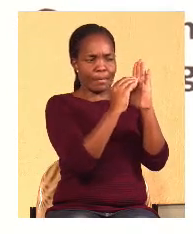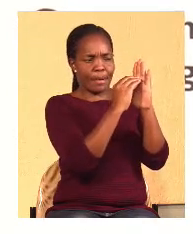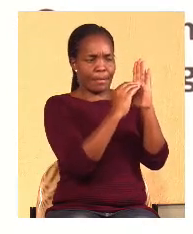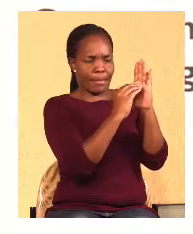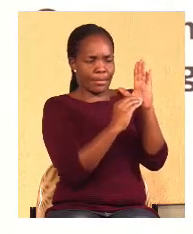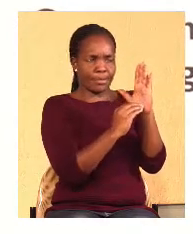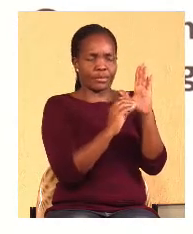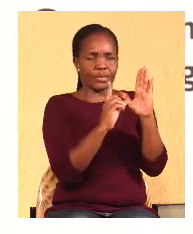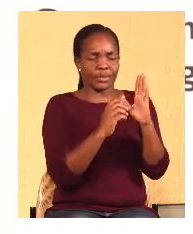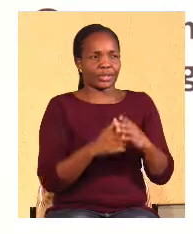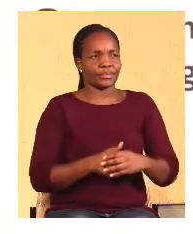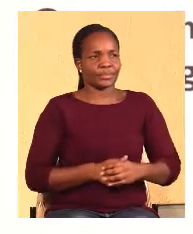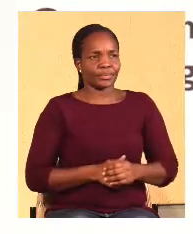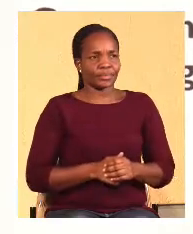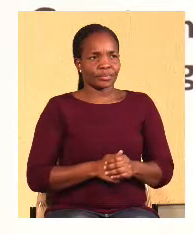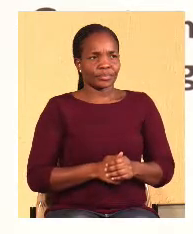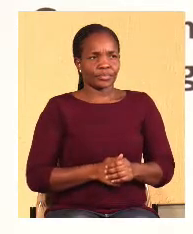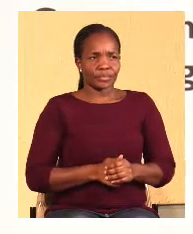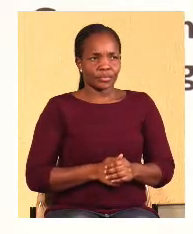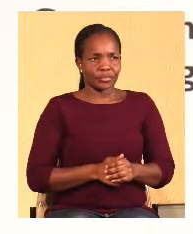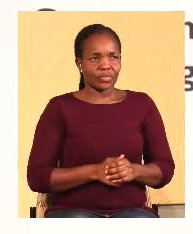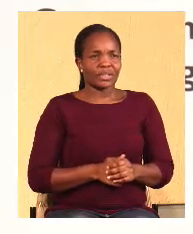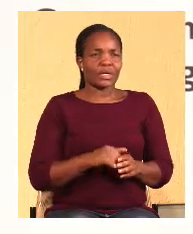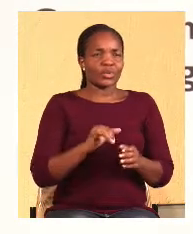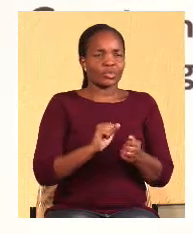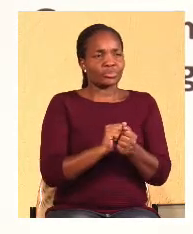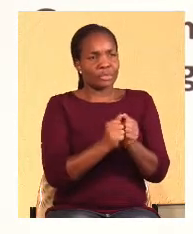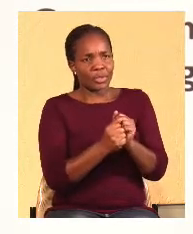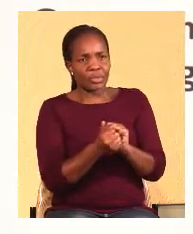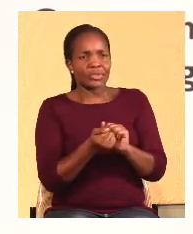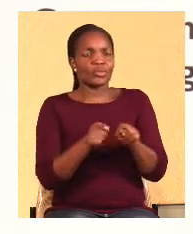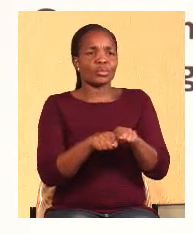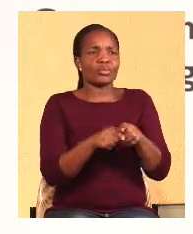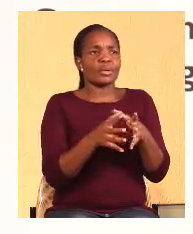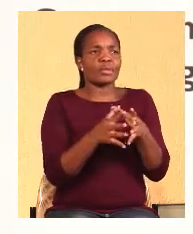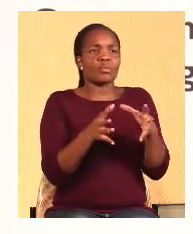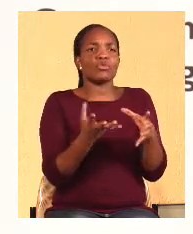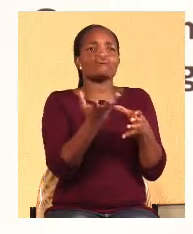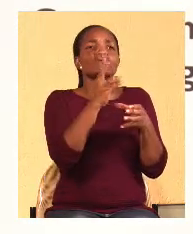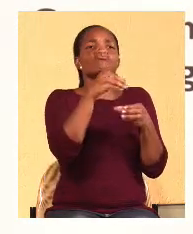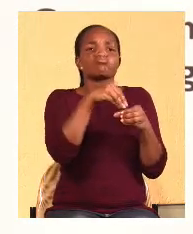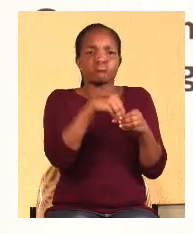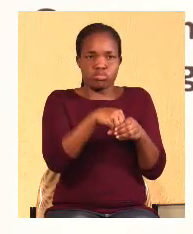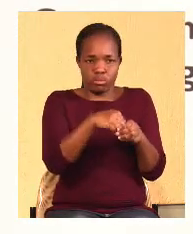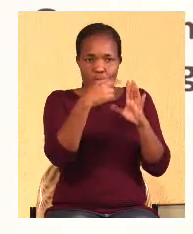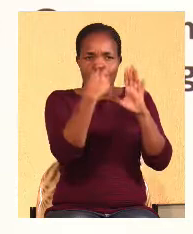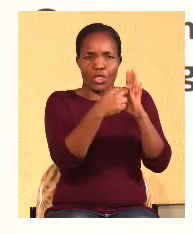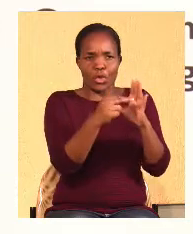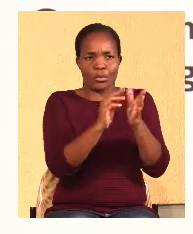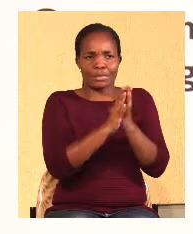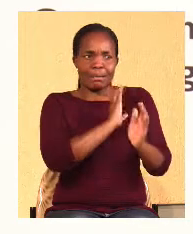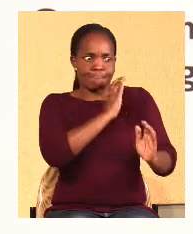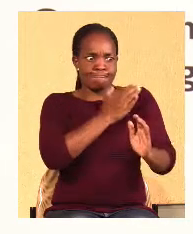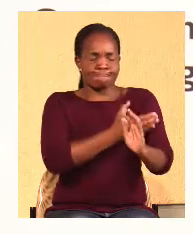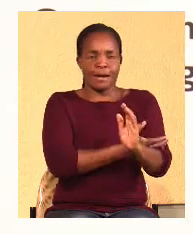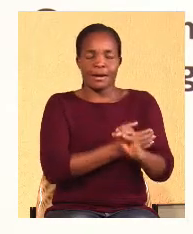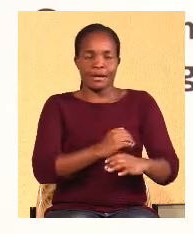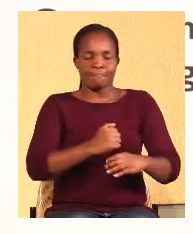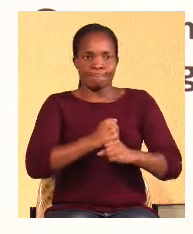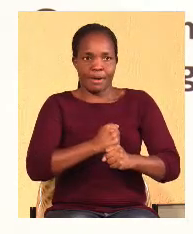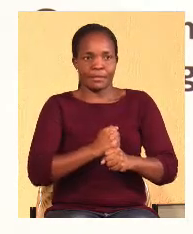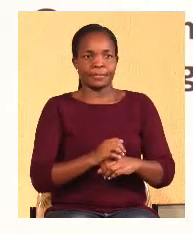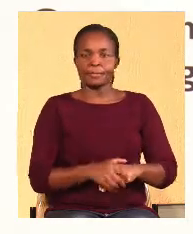instances modify, amplify, increase the content of the regulations, because you'd know the